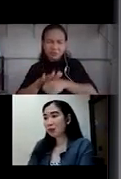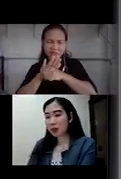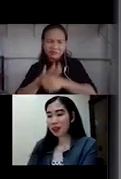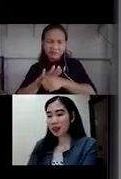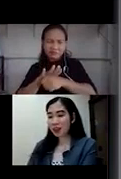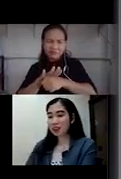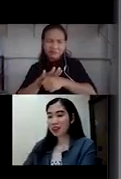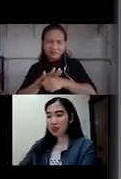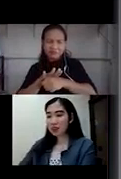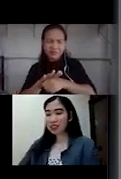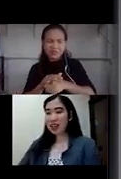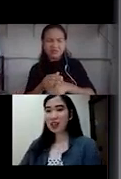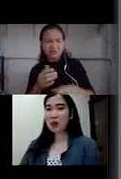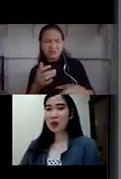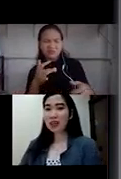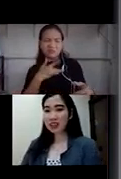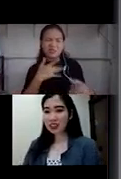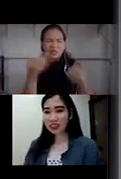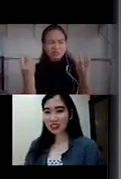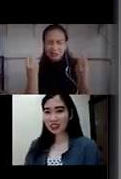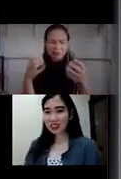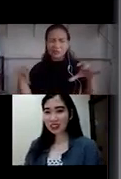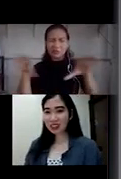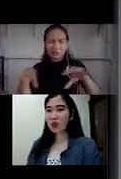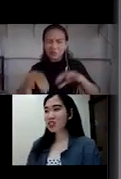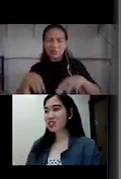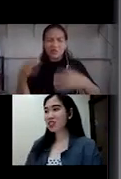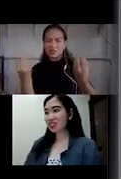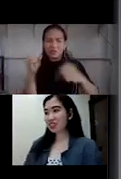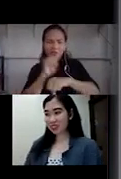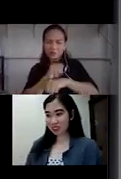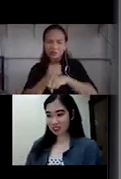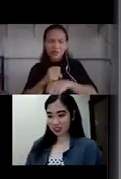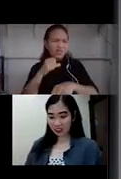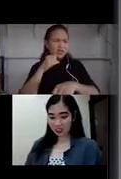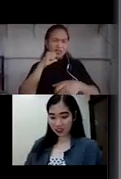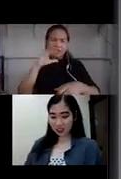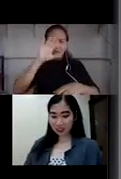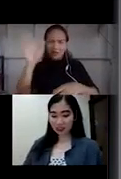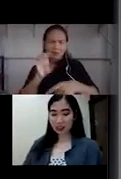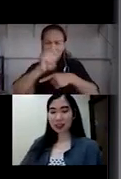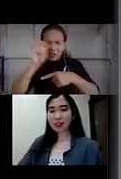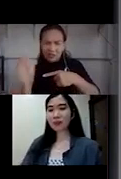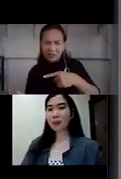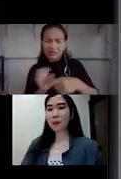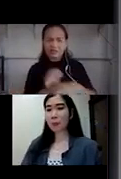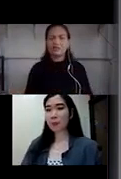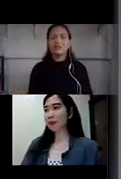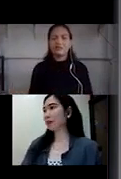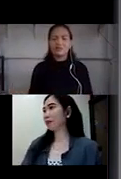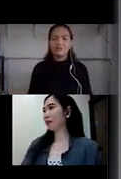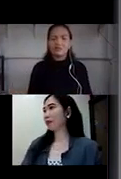sobrang parang ang daming ginagawa, hindi na natatapos. Yan.